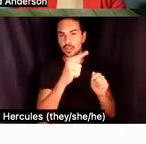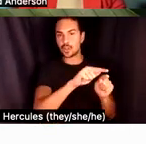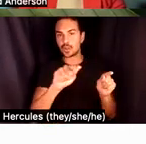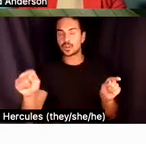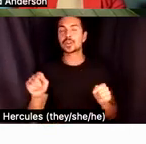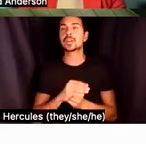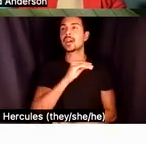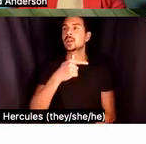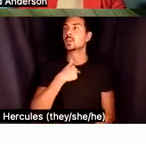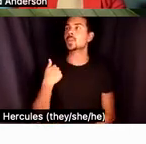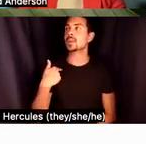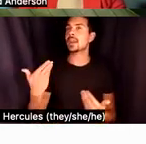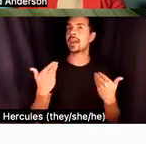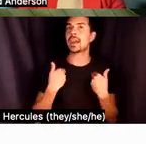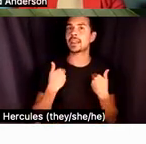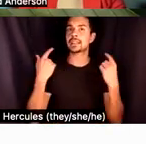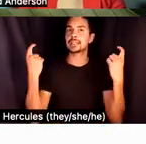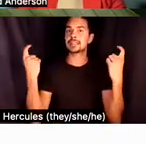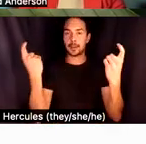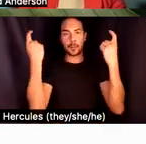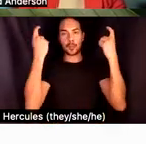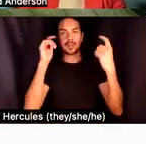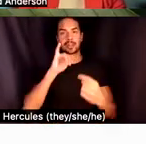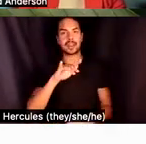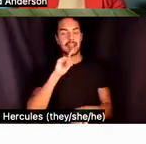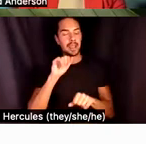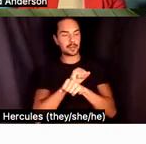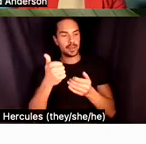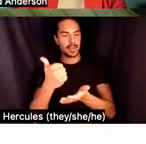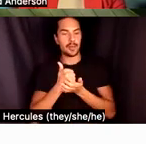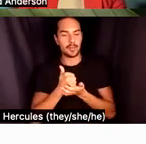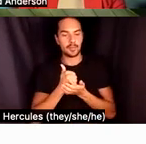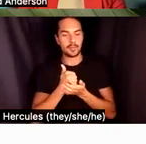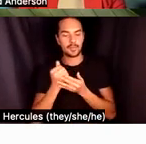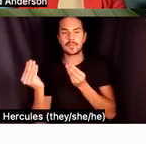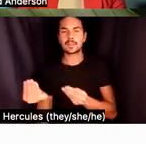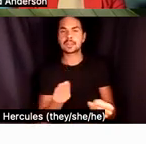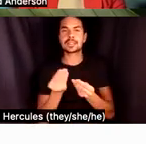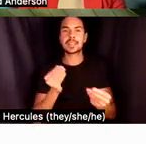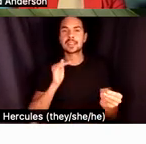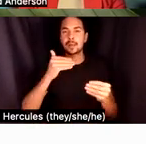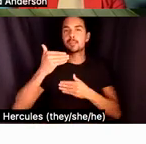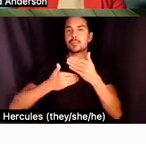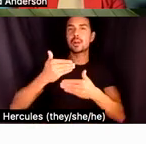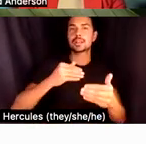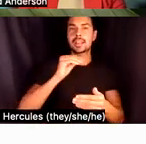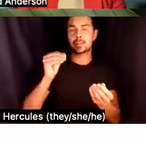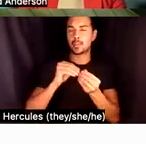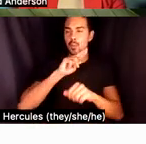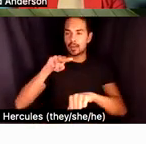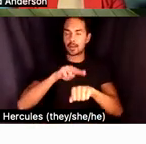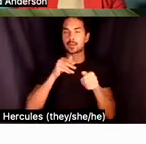And we've had ceremonies that have actually helped facilitate that process in kind of a more natural